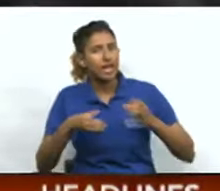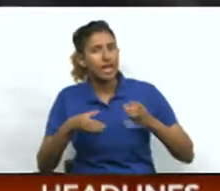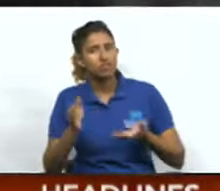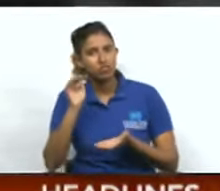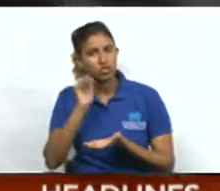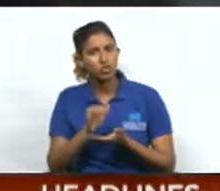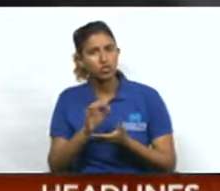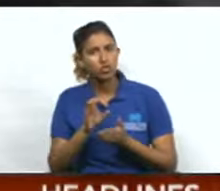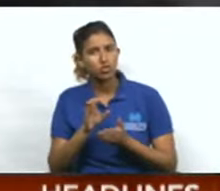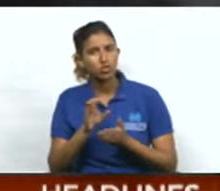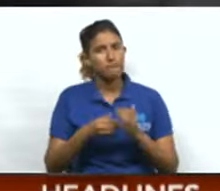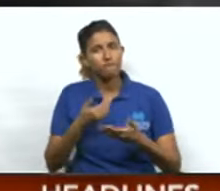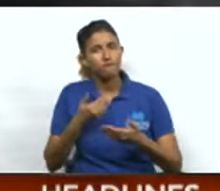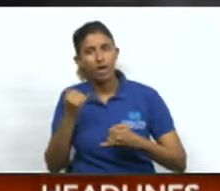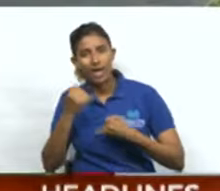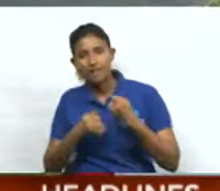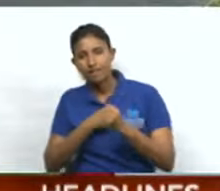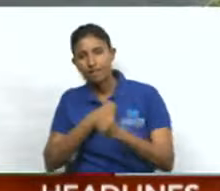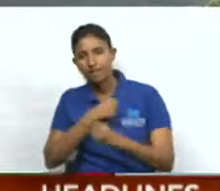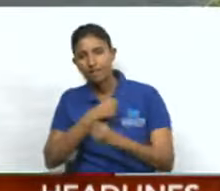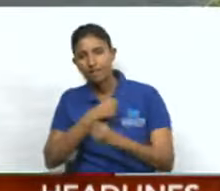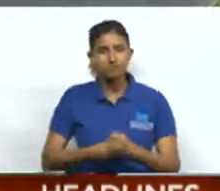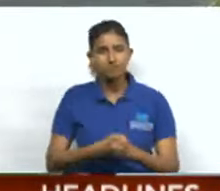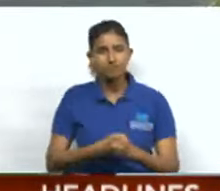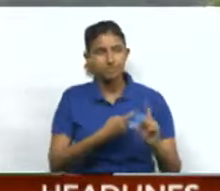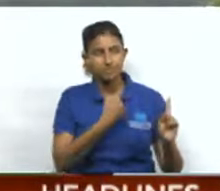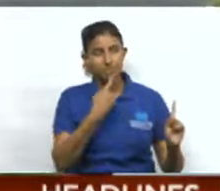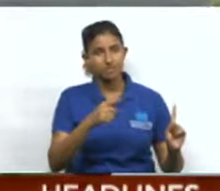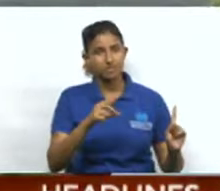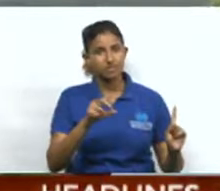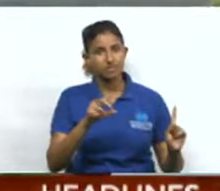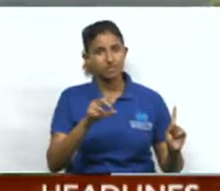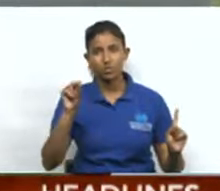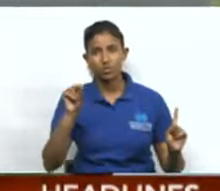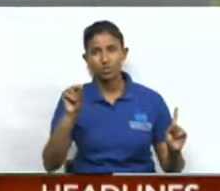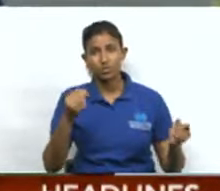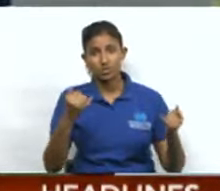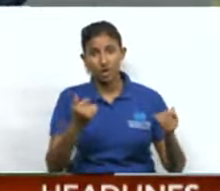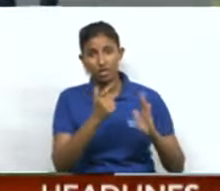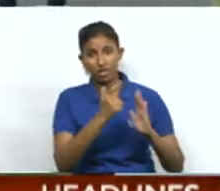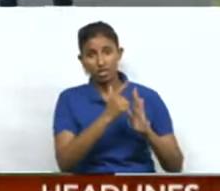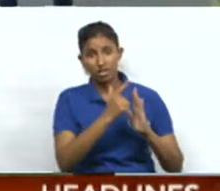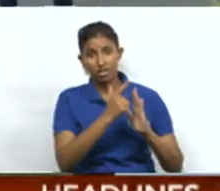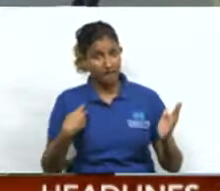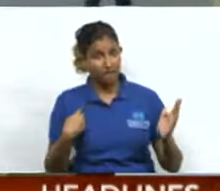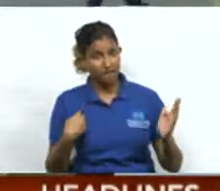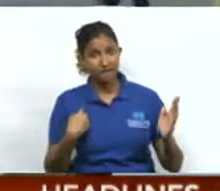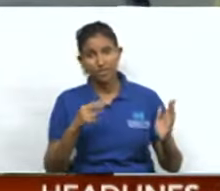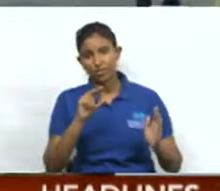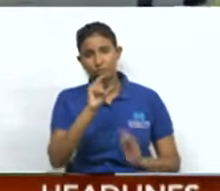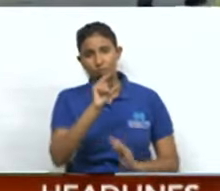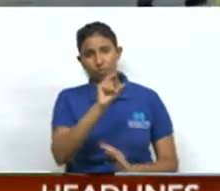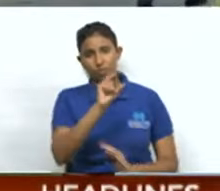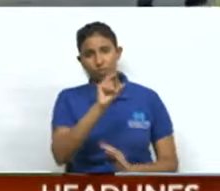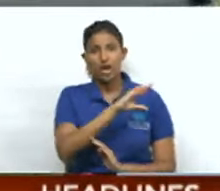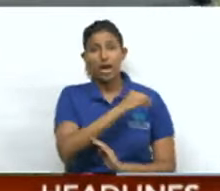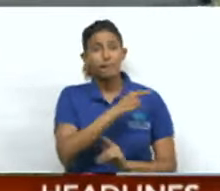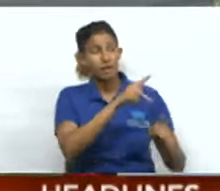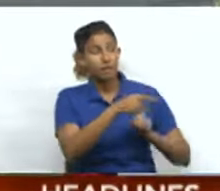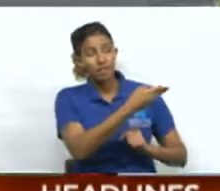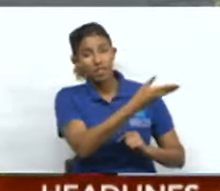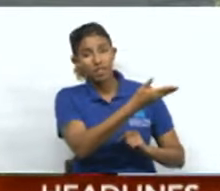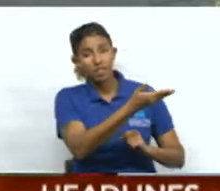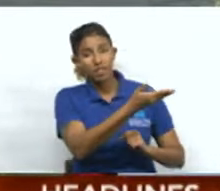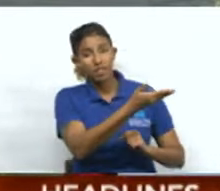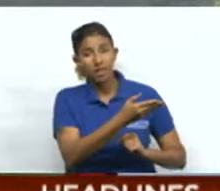No, not with the current laws that they have and not with the current people that they have in power. It's not going to work out. I don't